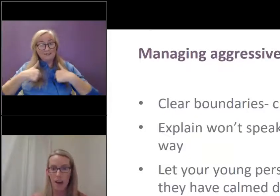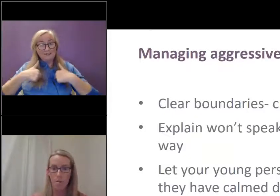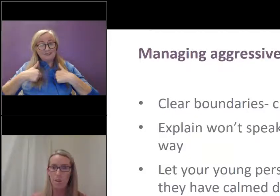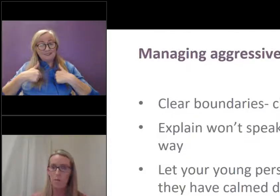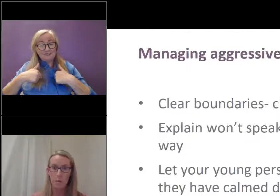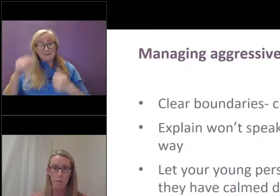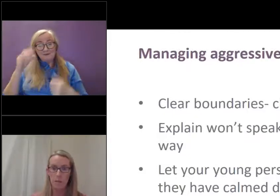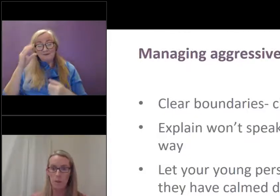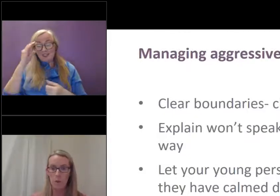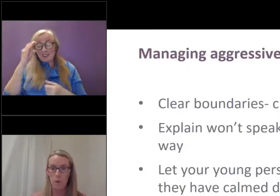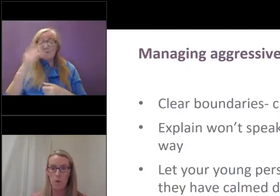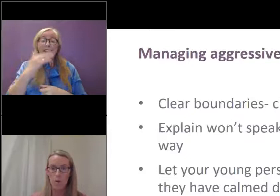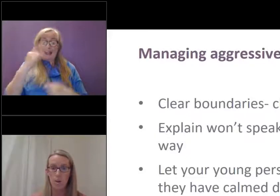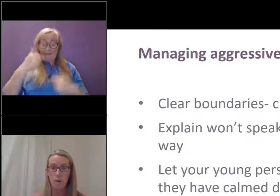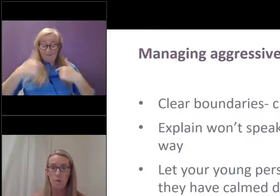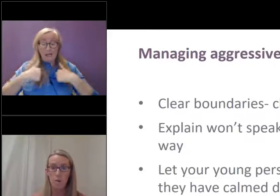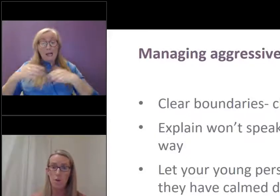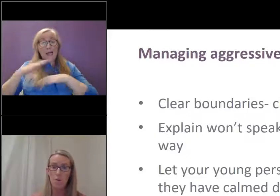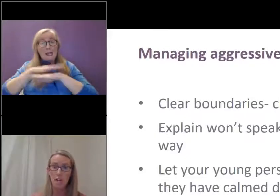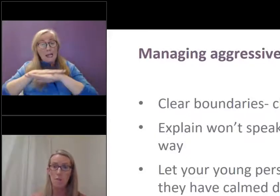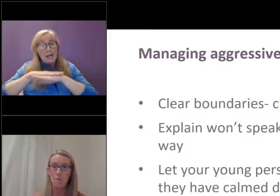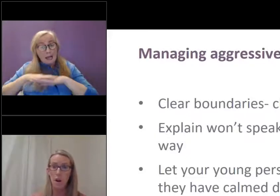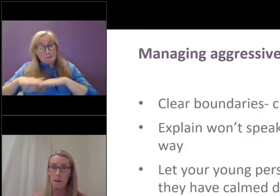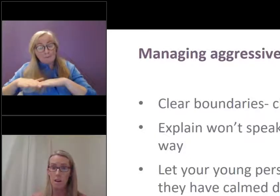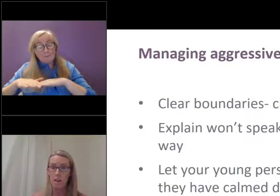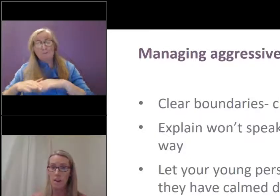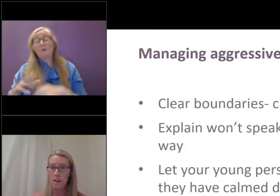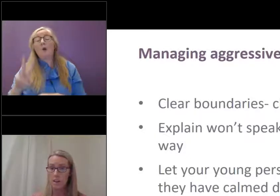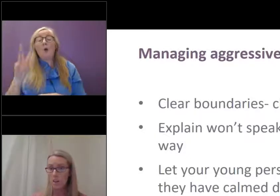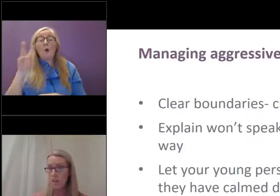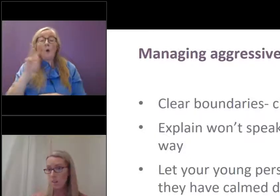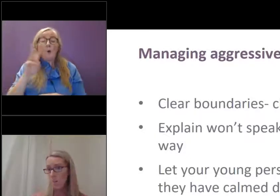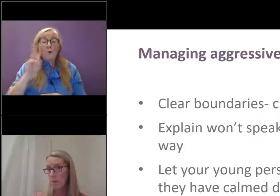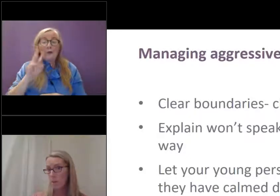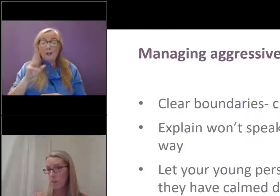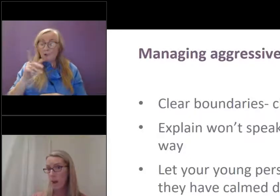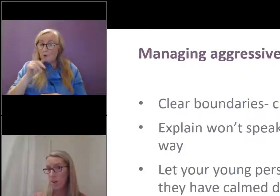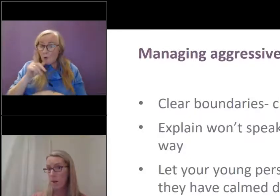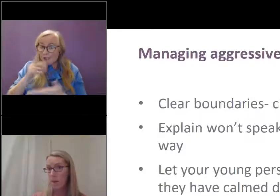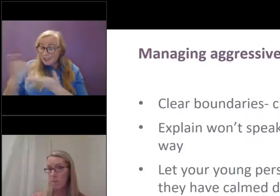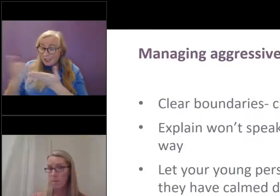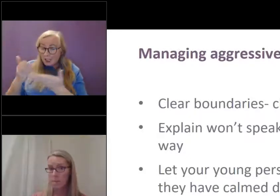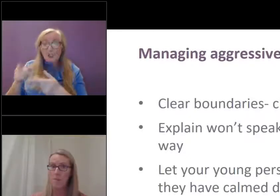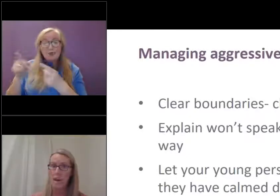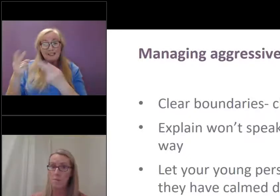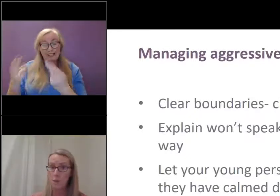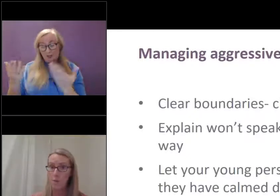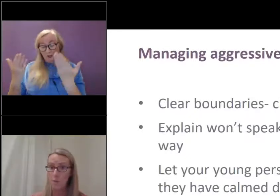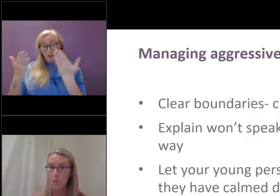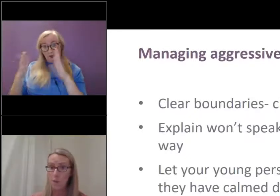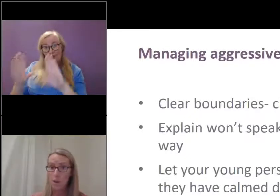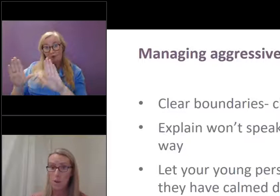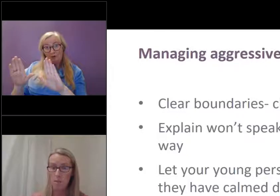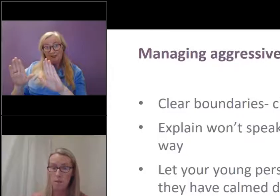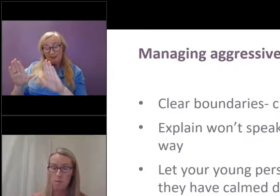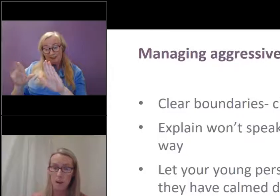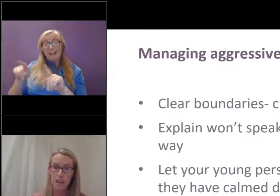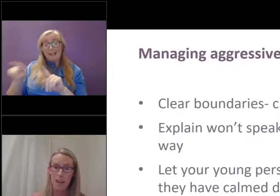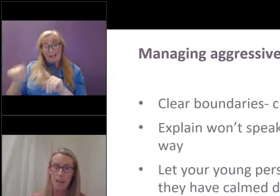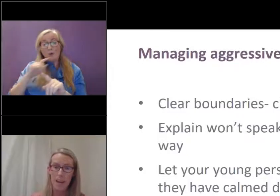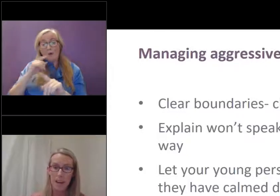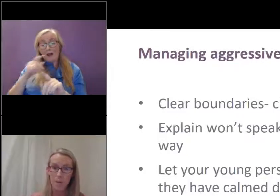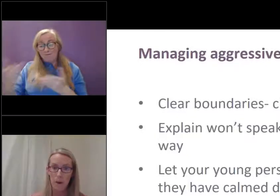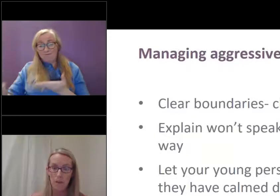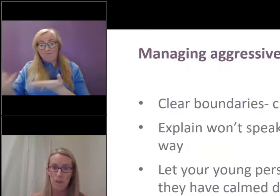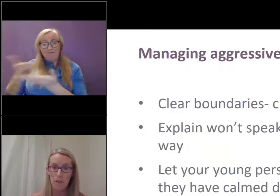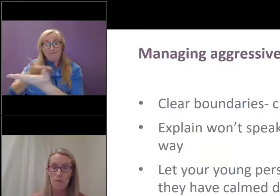I'm calm and I'm willing to talk, but you need to model and you need to mirror how I am and be calm too, you know, because we're not going